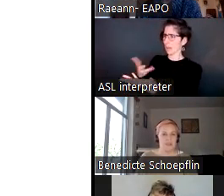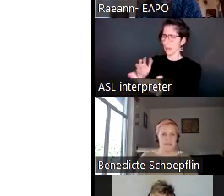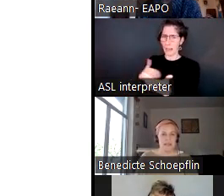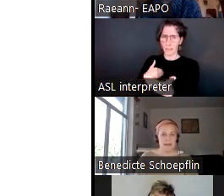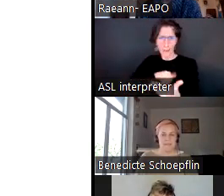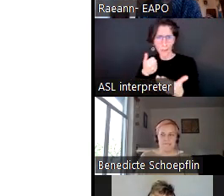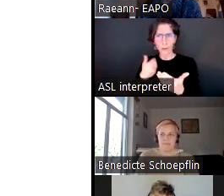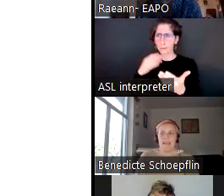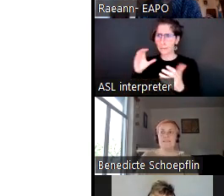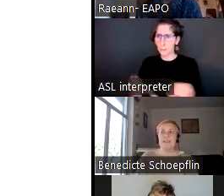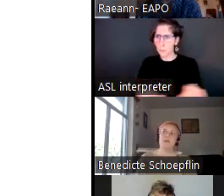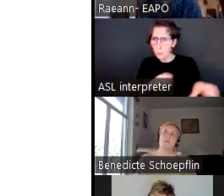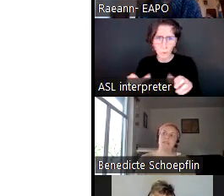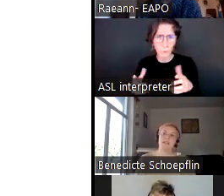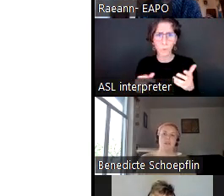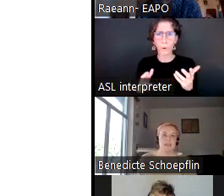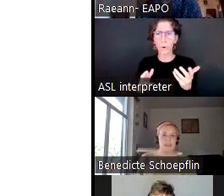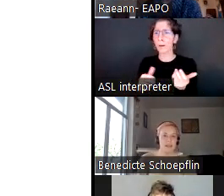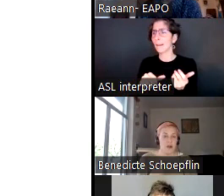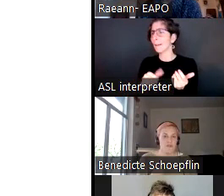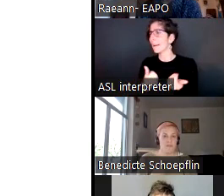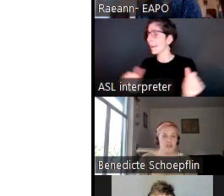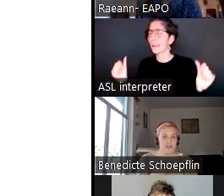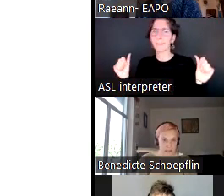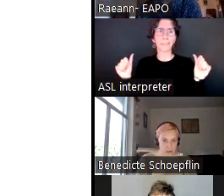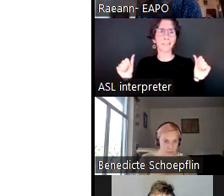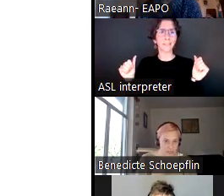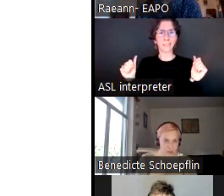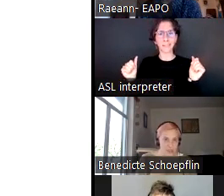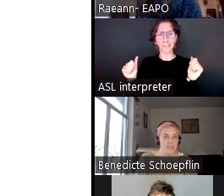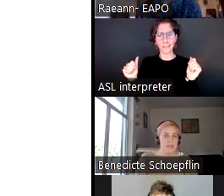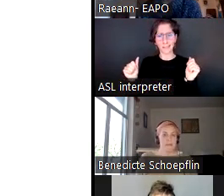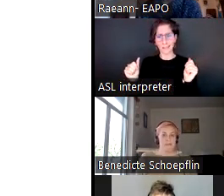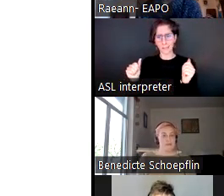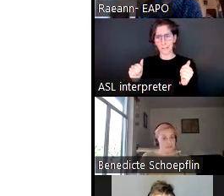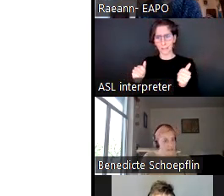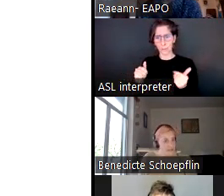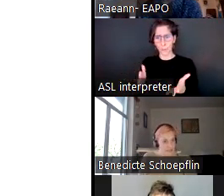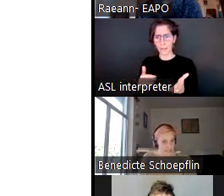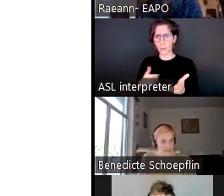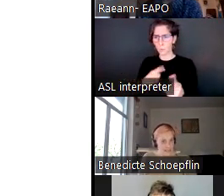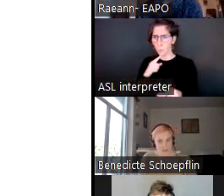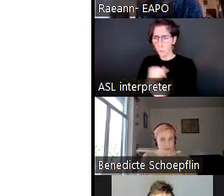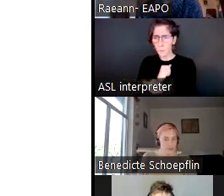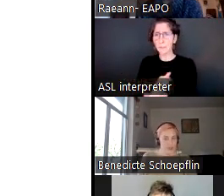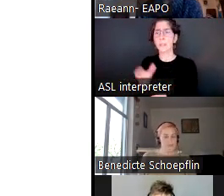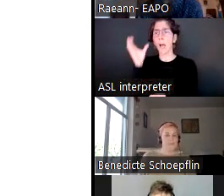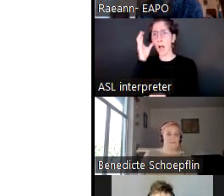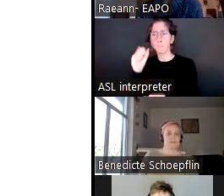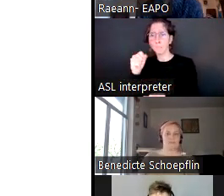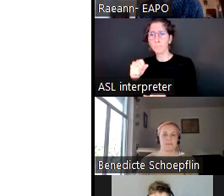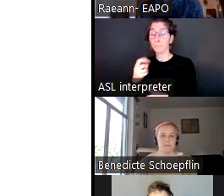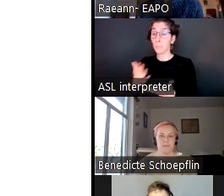there anything that people can get to kind of get that confirmation that they are being heard, even if it's not immediate resolution?